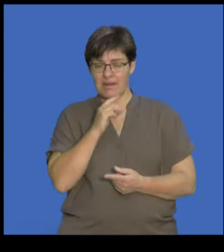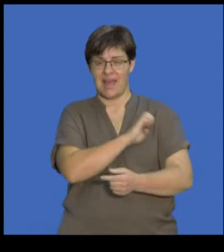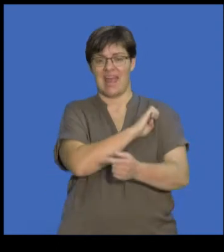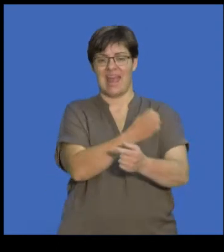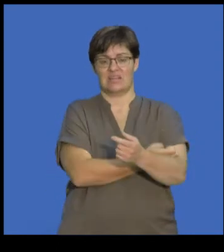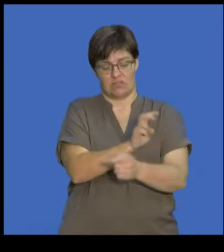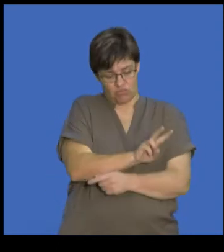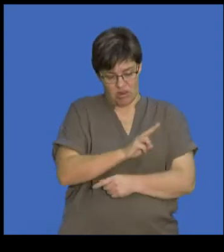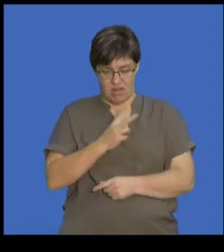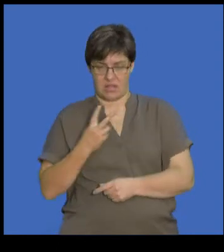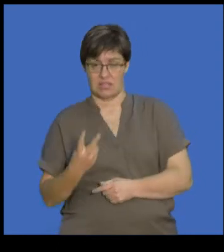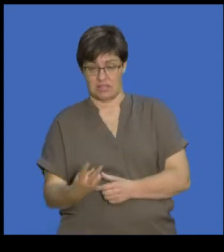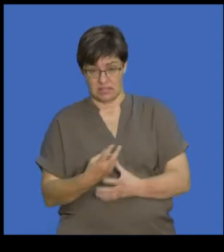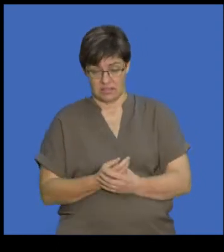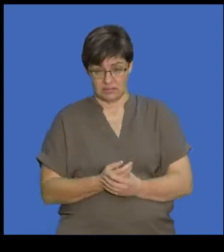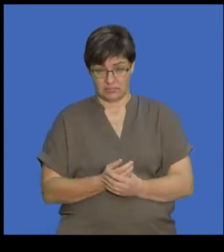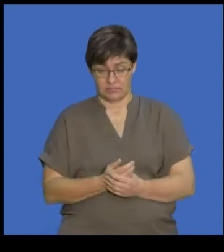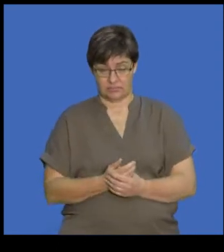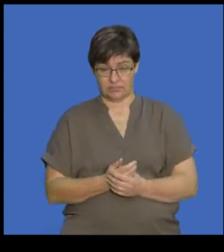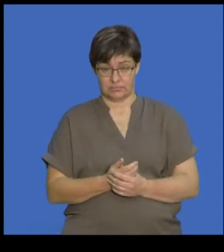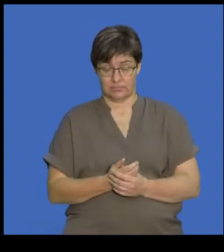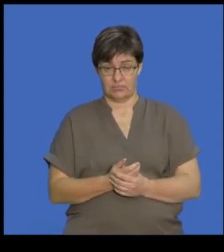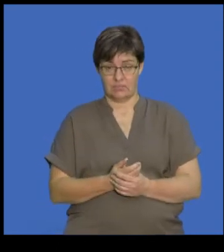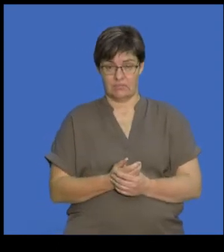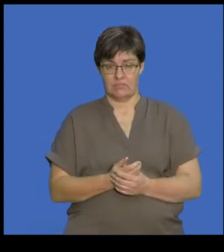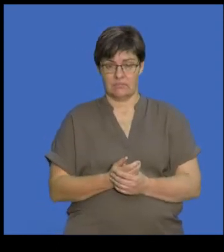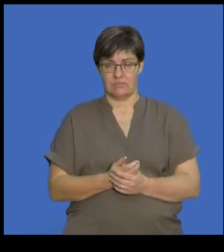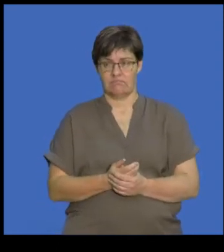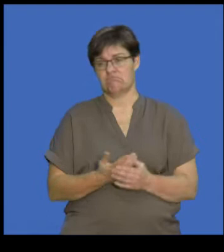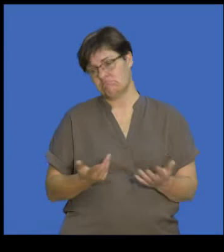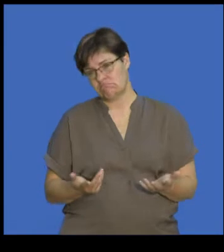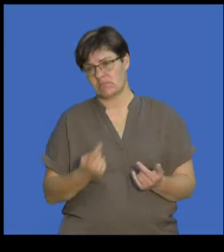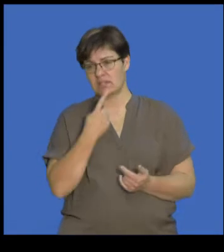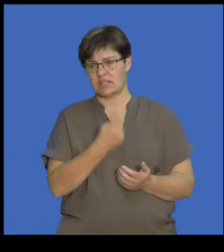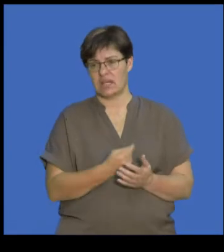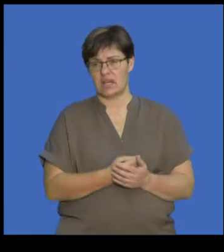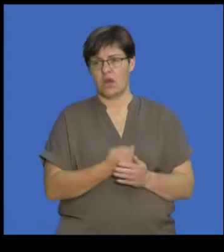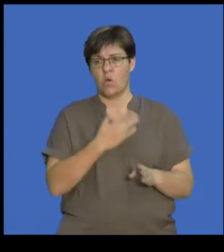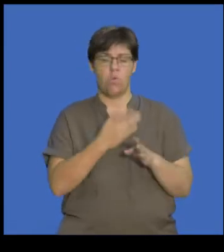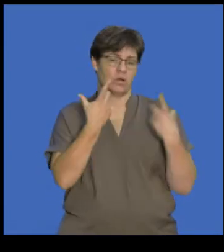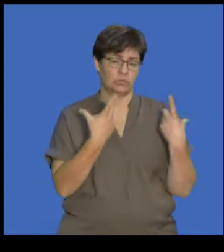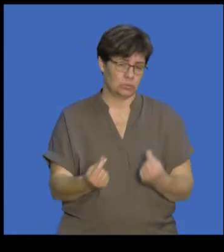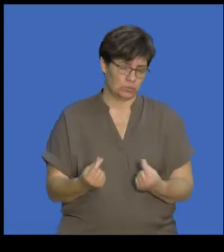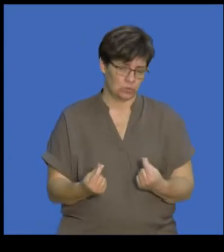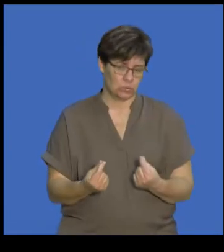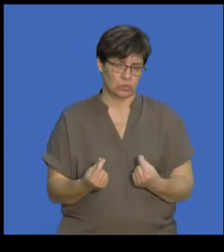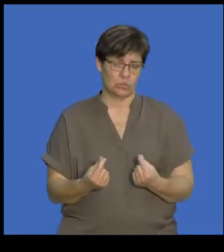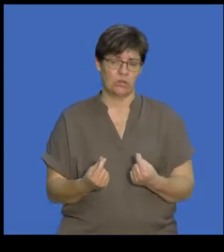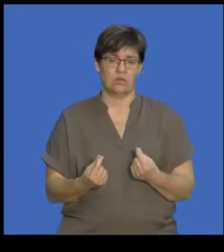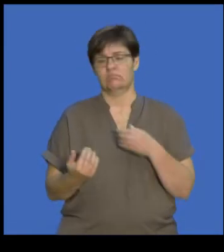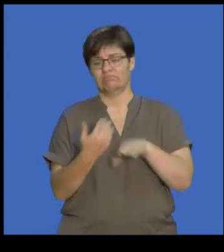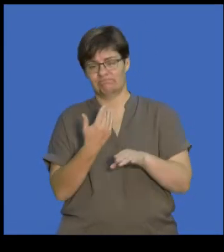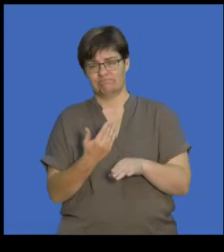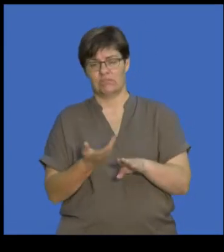energy transformation, okay? So, when you talk about that work is done in moving